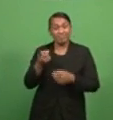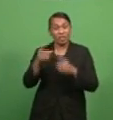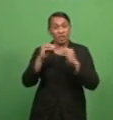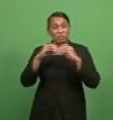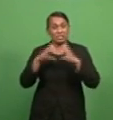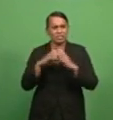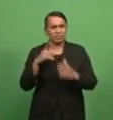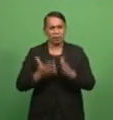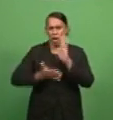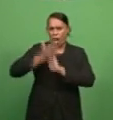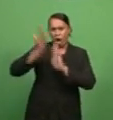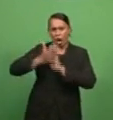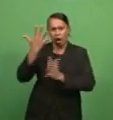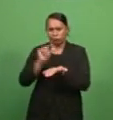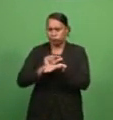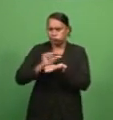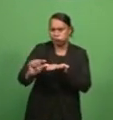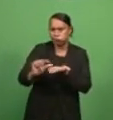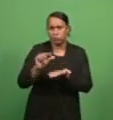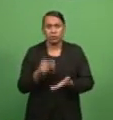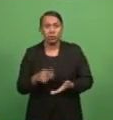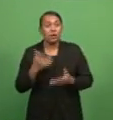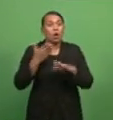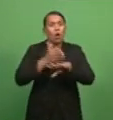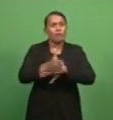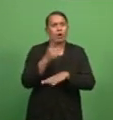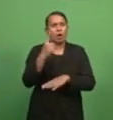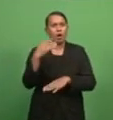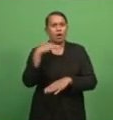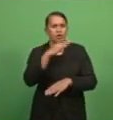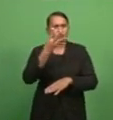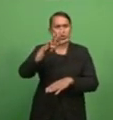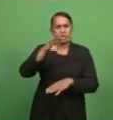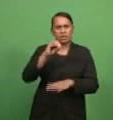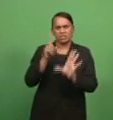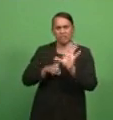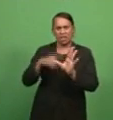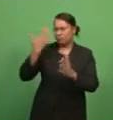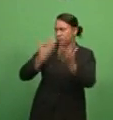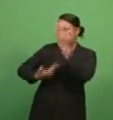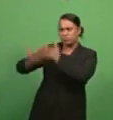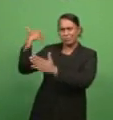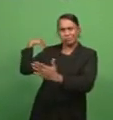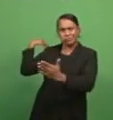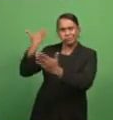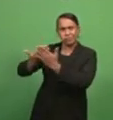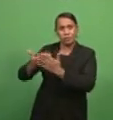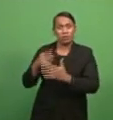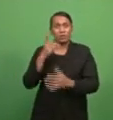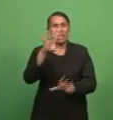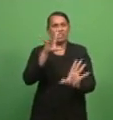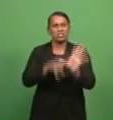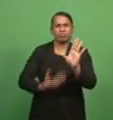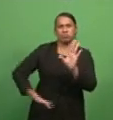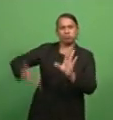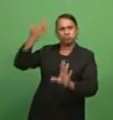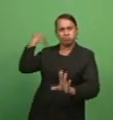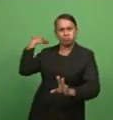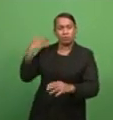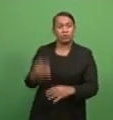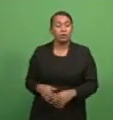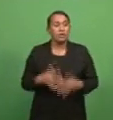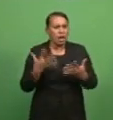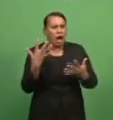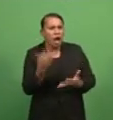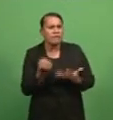BSP Life's over 140-year history. Total bonuses declared over the last 10 years amounts to approximately